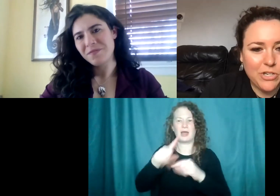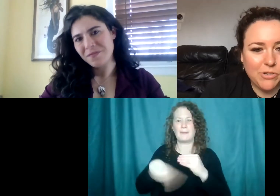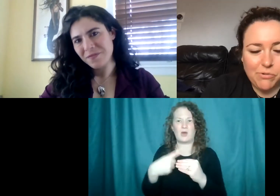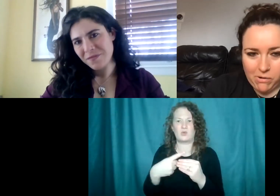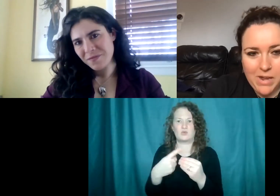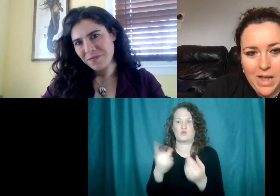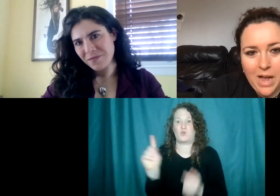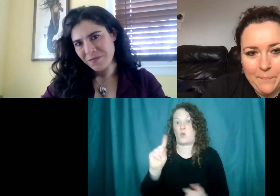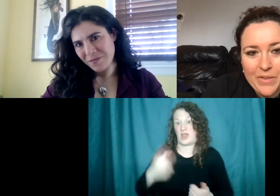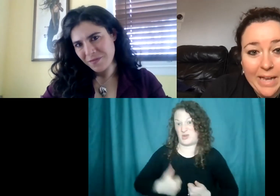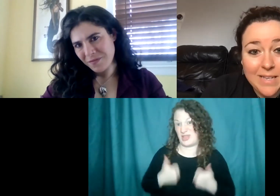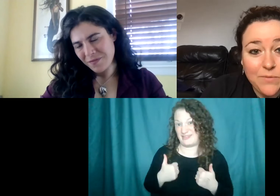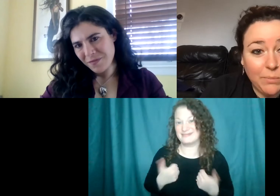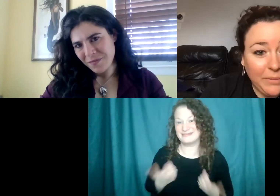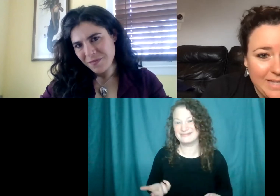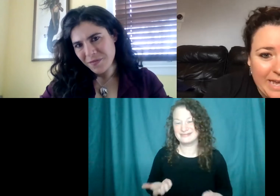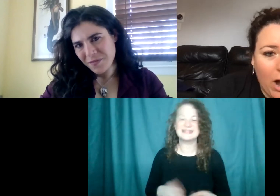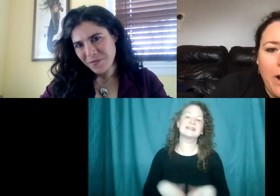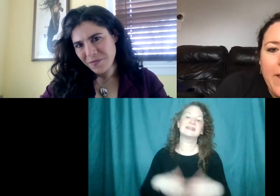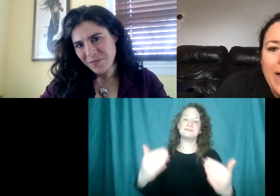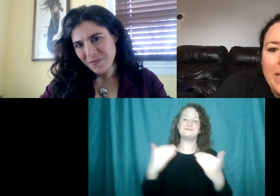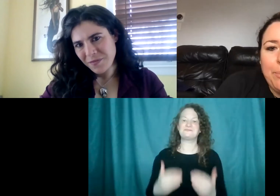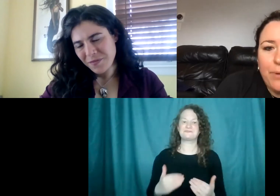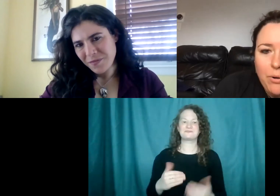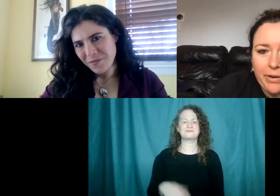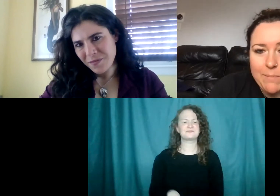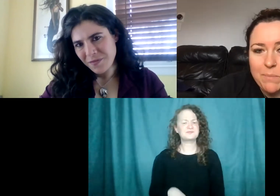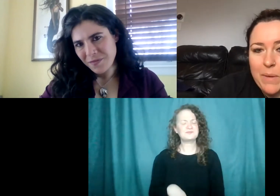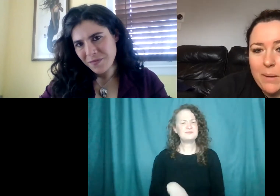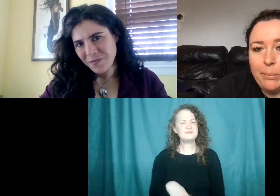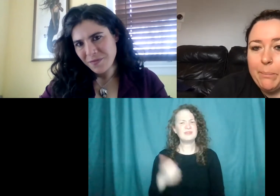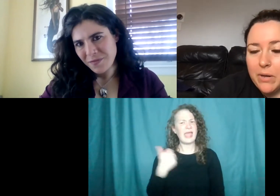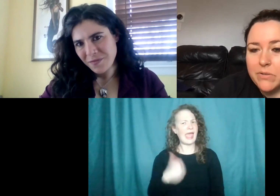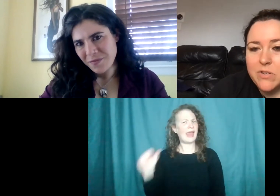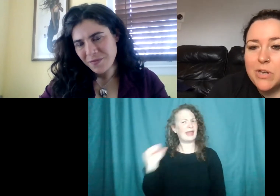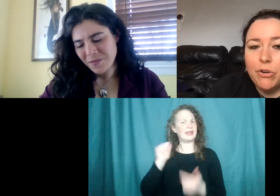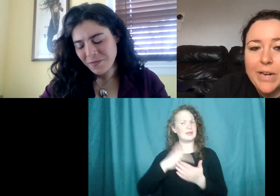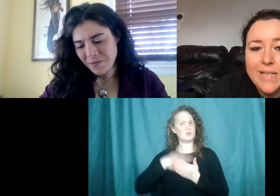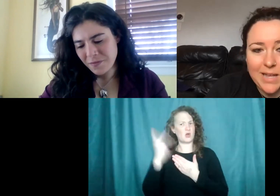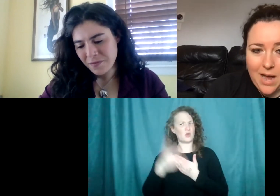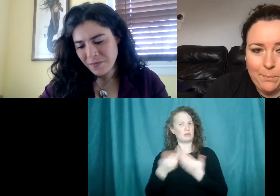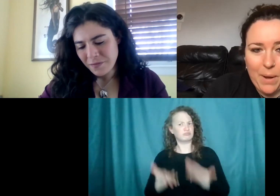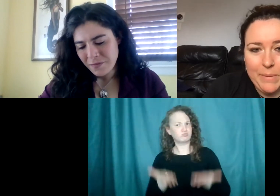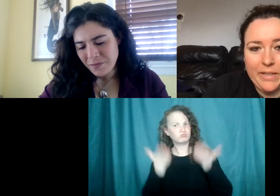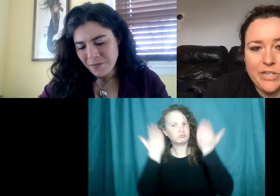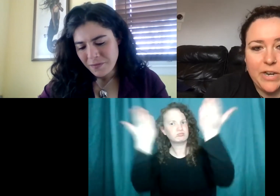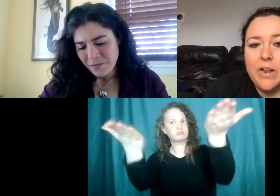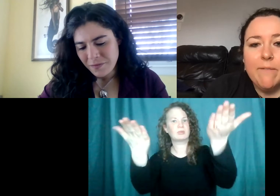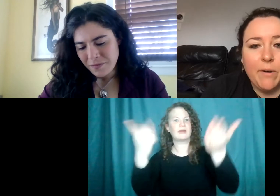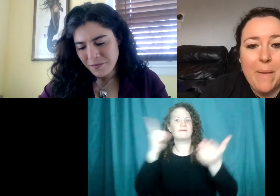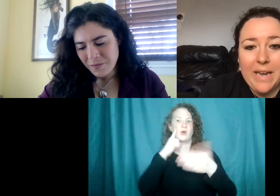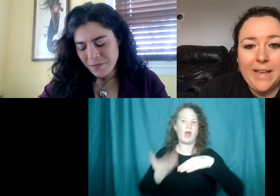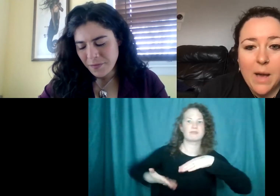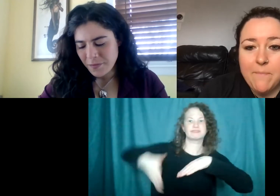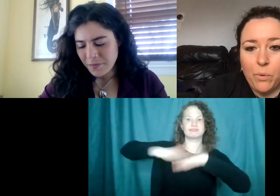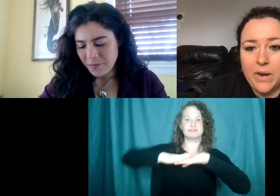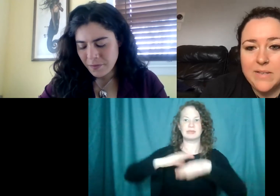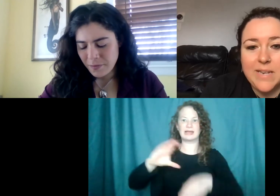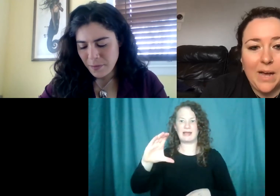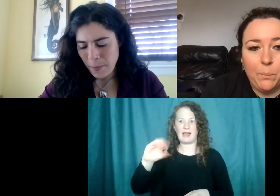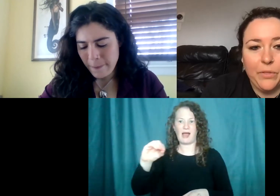pick which you grow. The next is from Lindsay. Are there any programs being proposed to increase the cod population for Maine